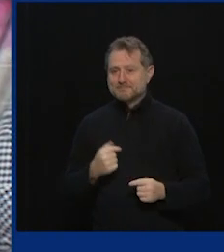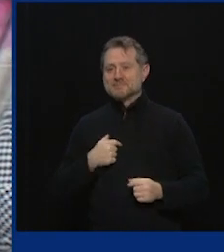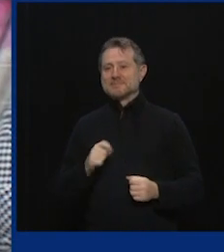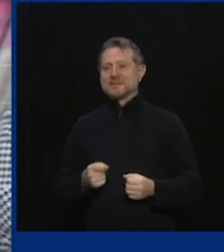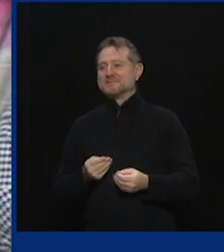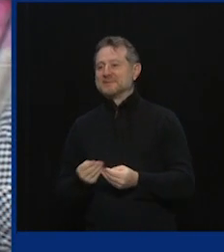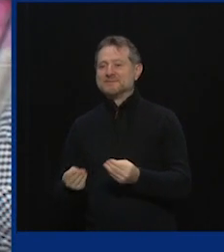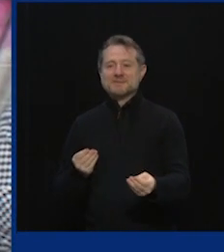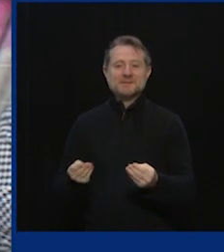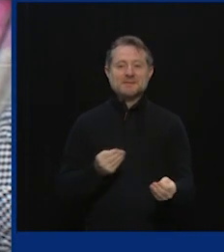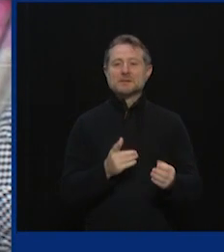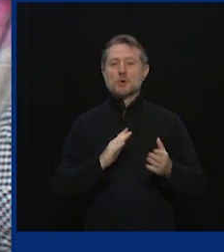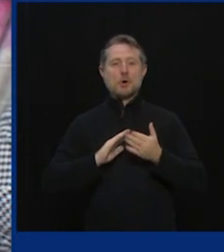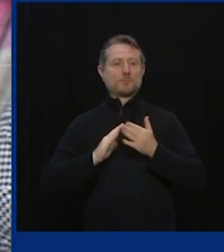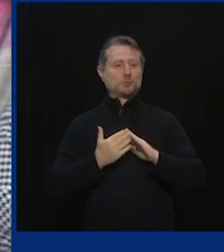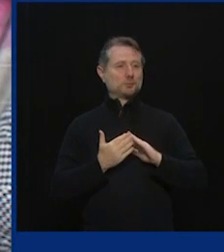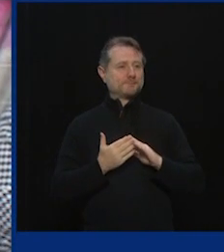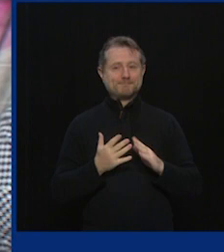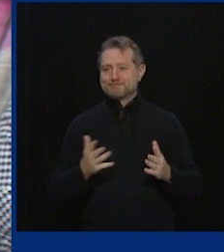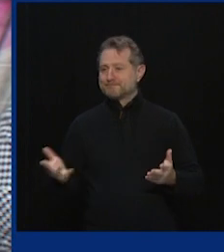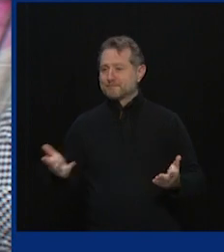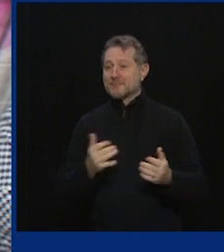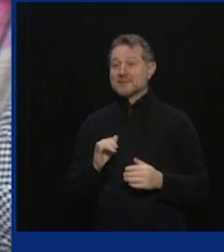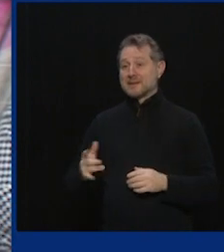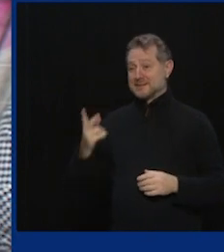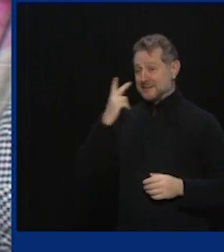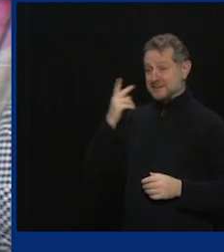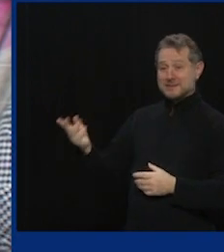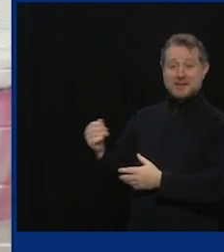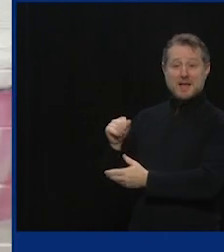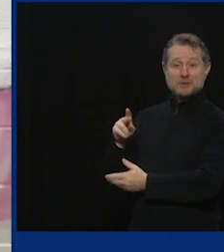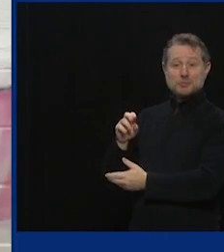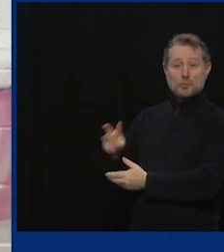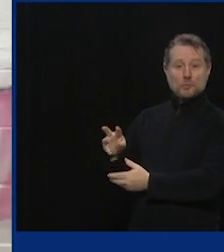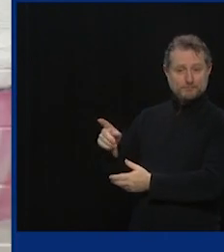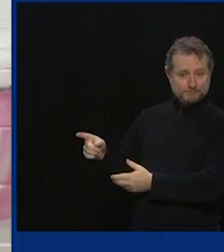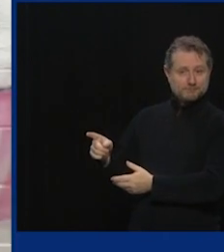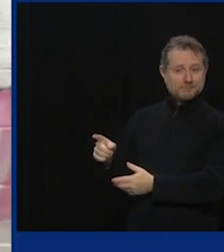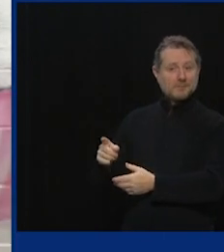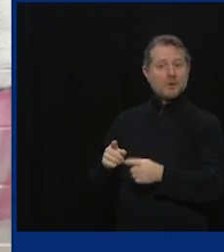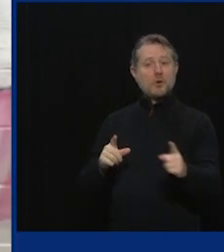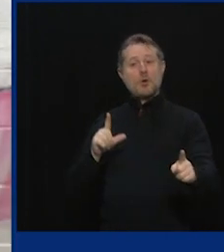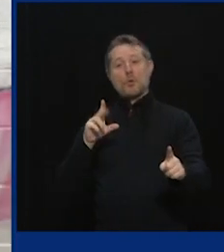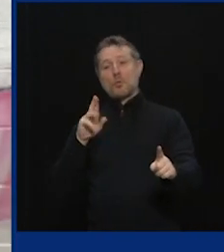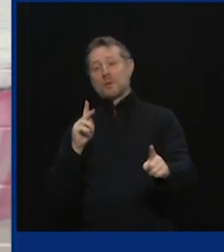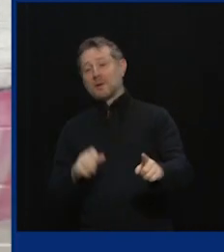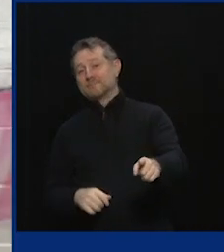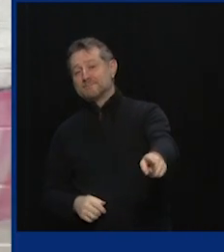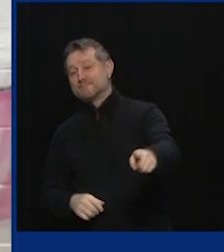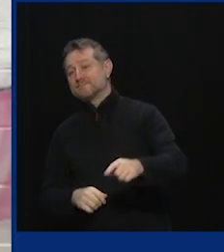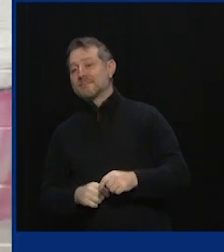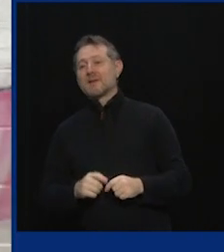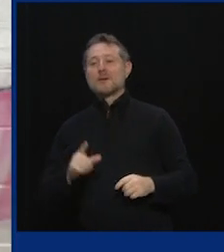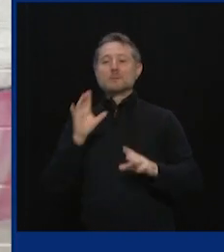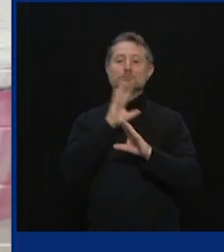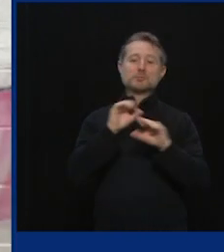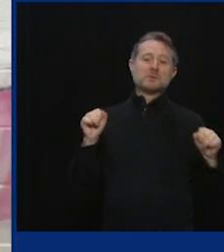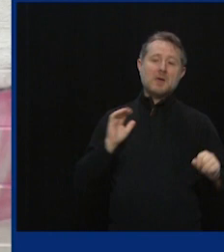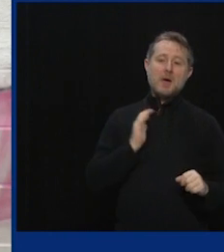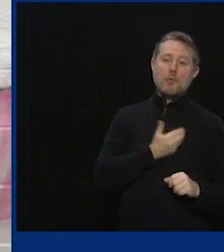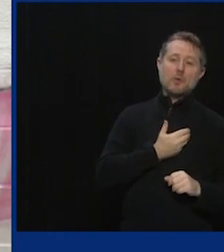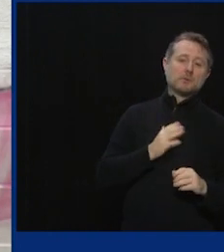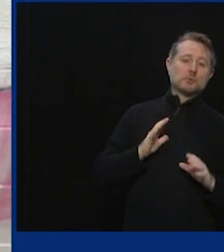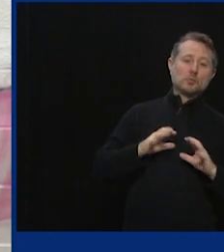feed our communities in need. I see here Andrew from Fusion. I see Luca from Taralucci Vino, our presidents of the Hospitality Alliance,